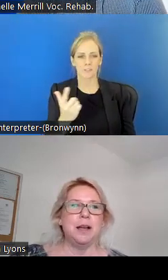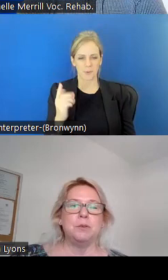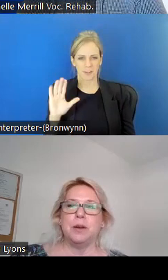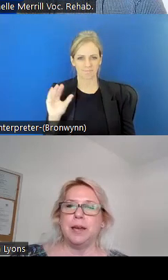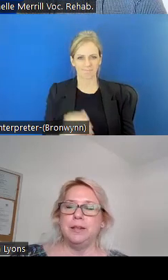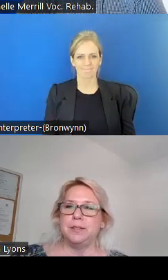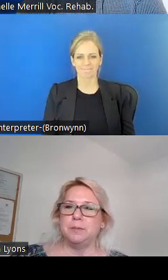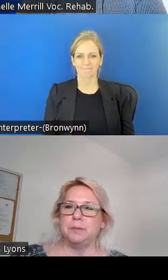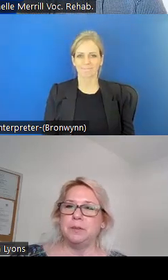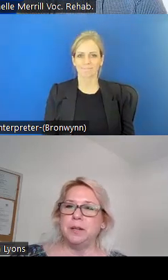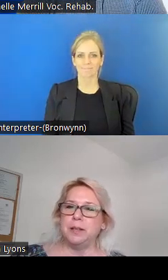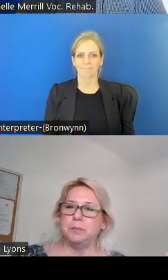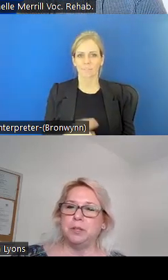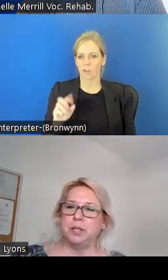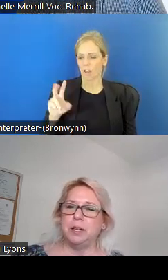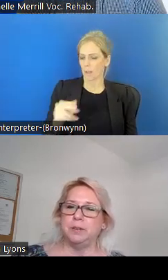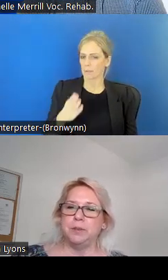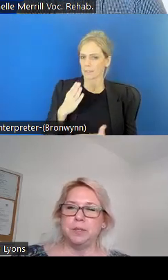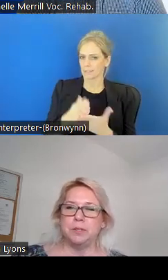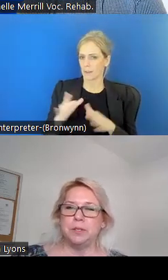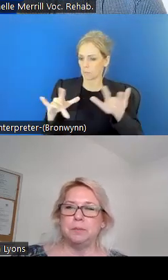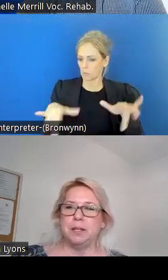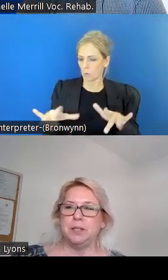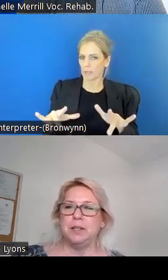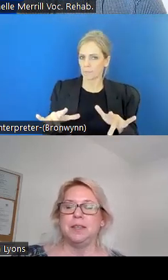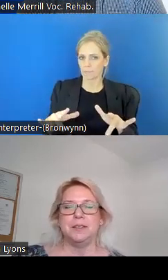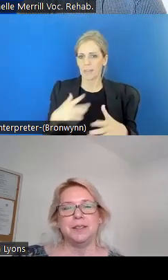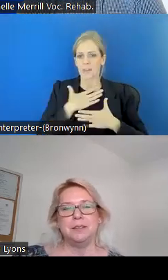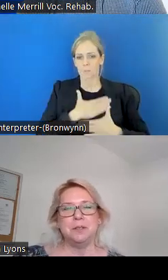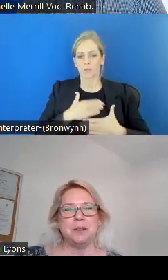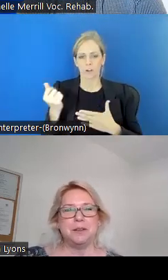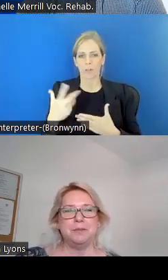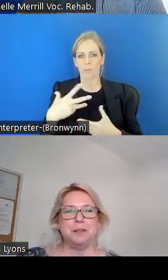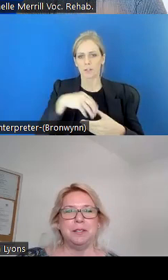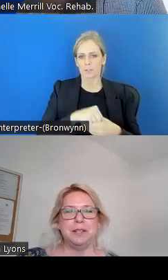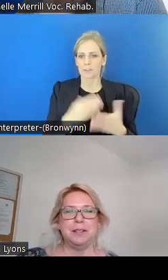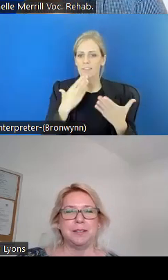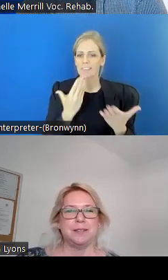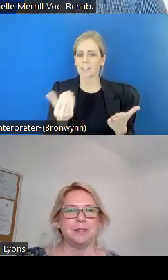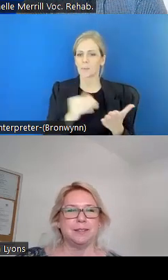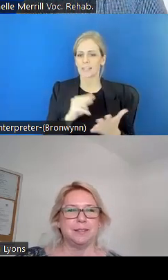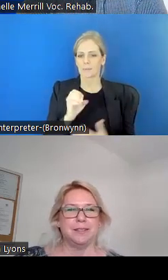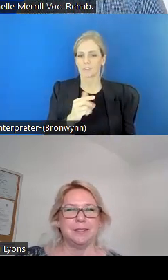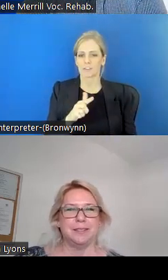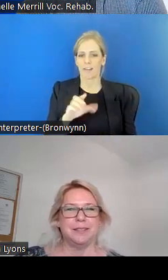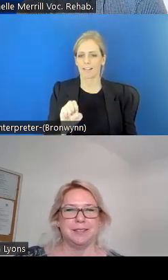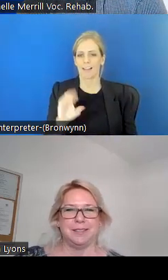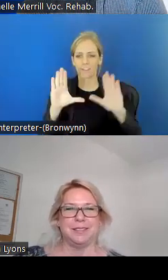Great. Well, I'll go ahead and stop the recording. I appreciate everyone's participation, and thanks again, Michelle. Have a great day, guys. You too.